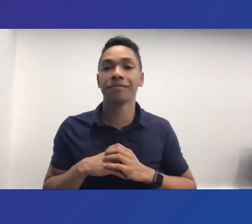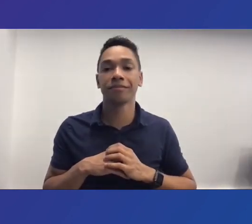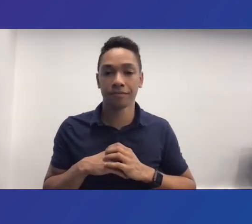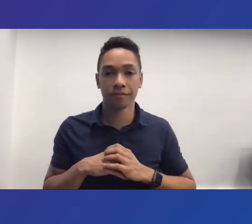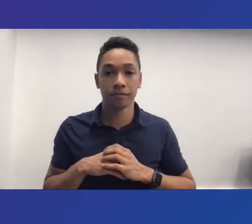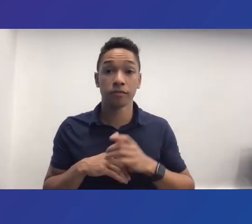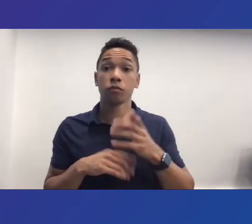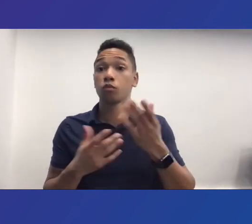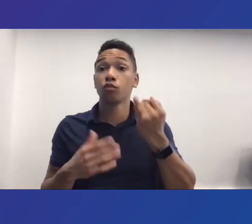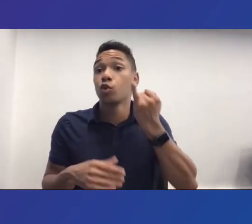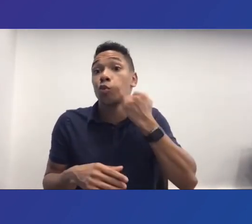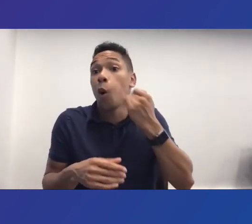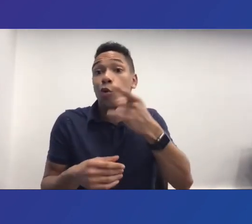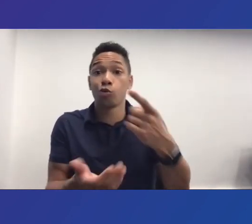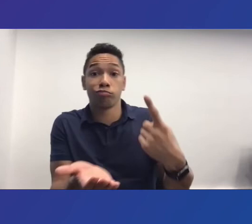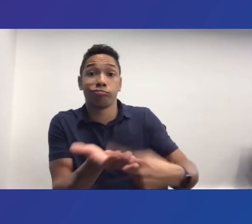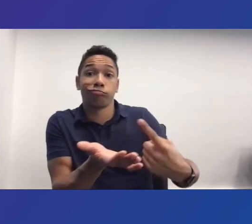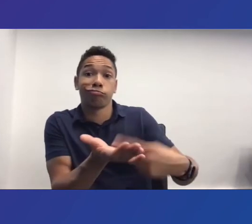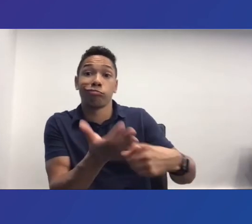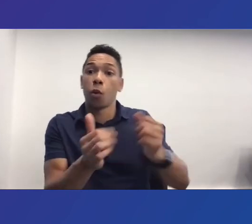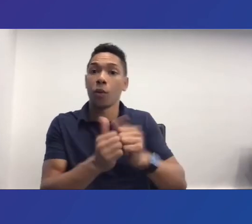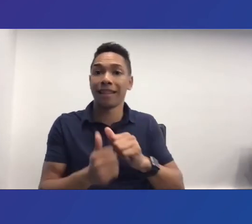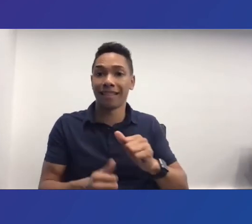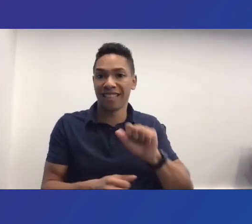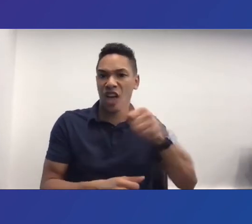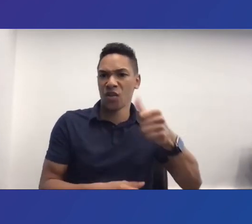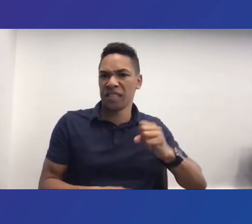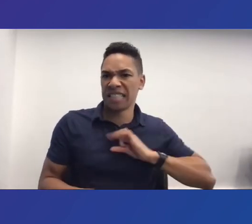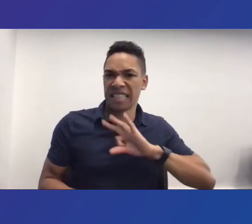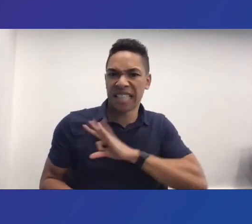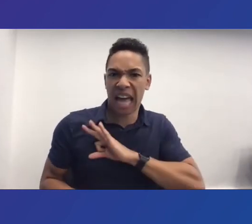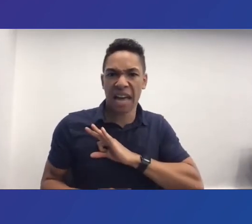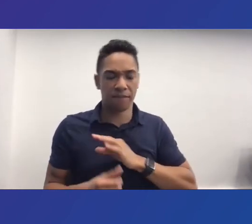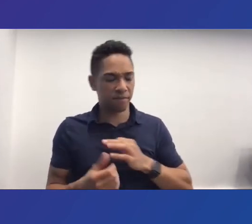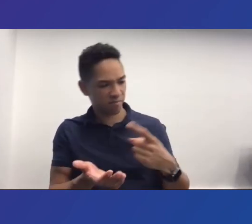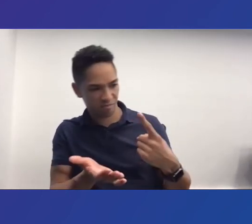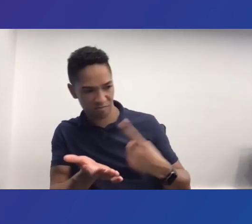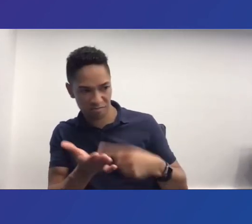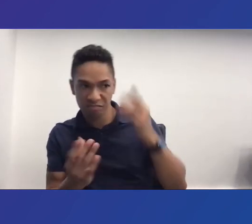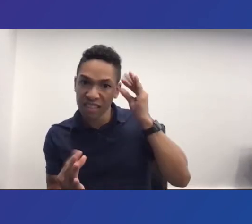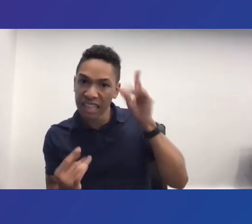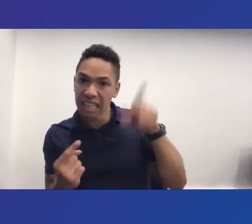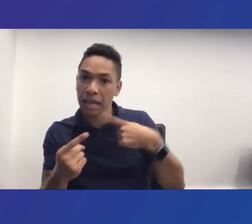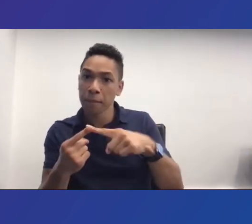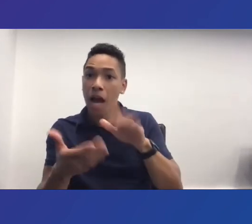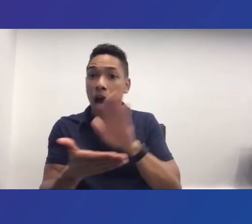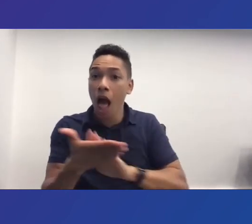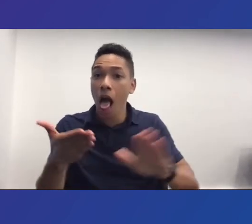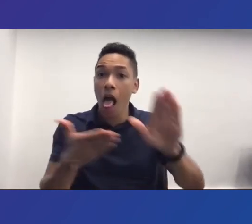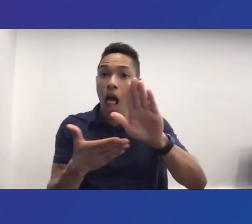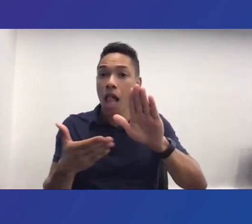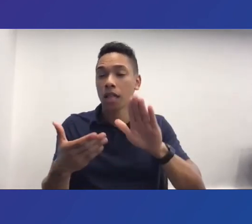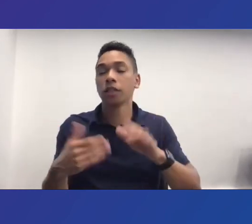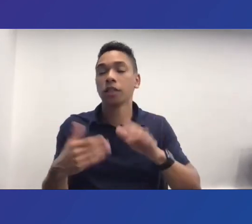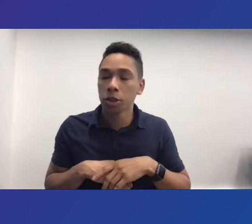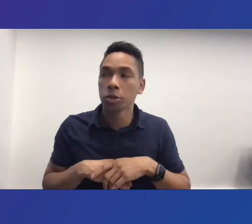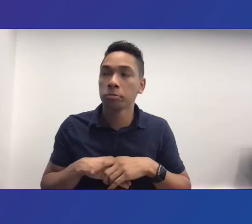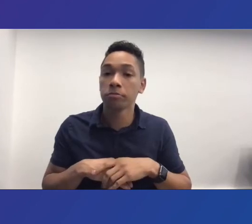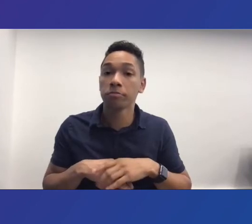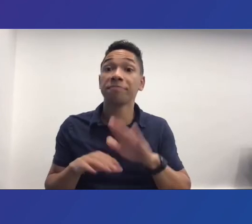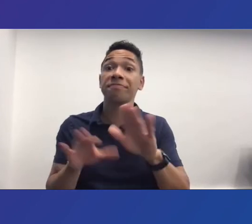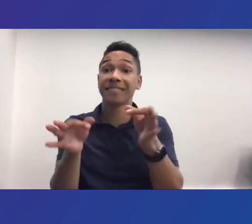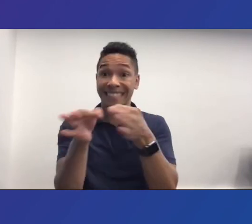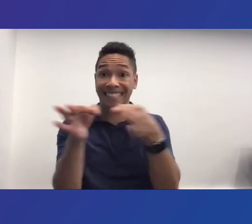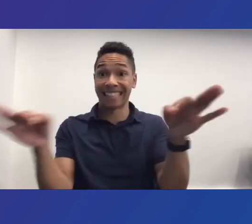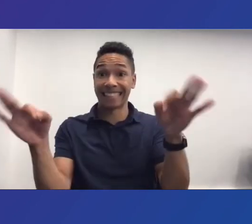You're talking to a colleague, thinking about going into college, forging a changing world. The sentence